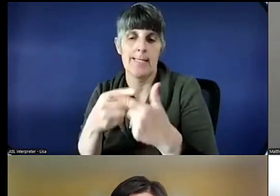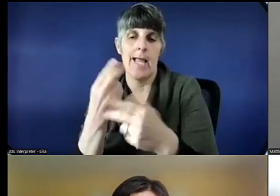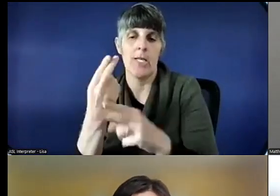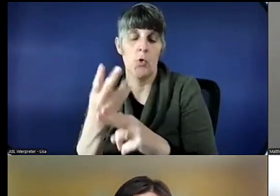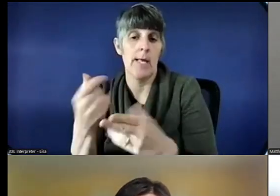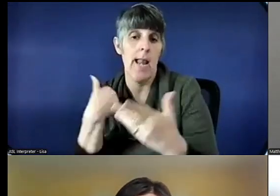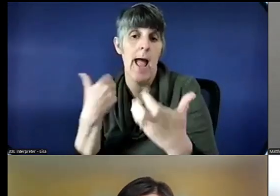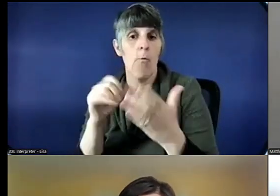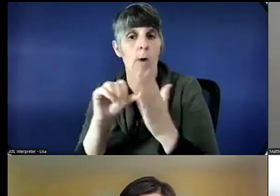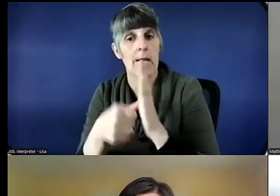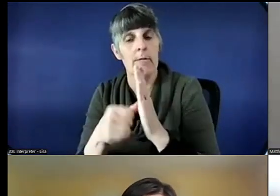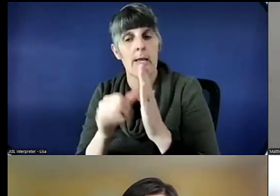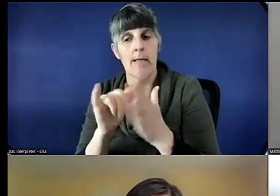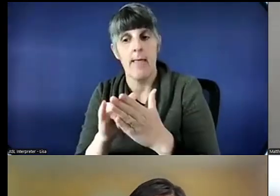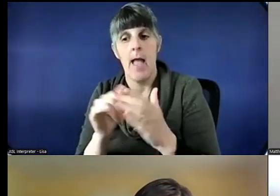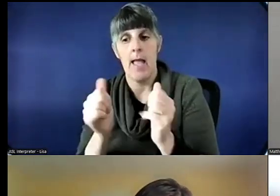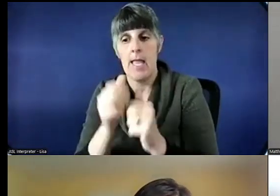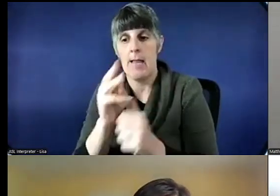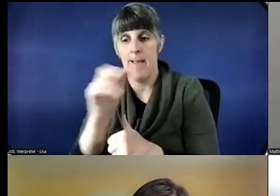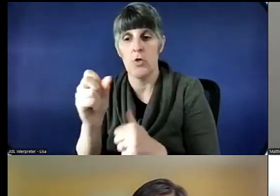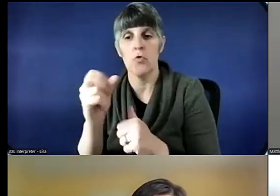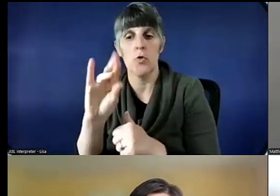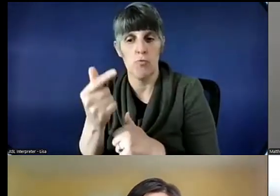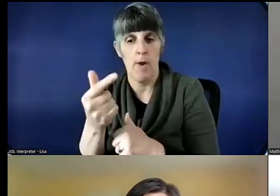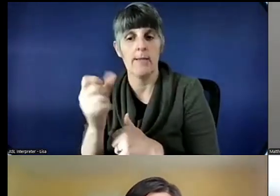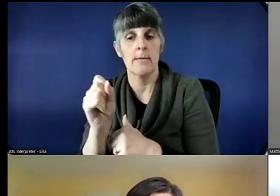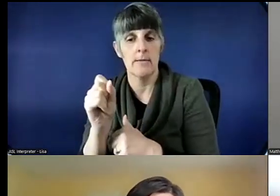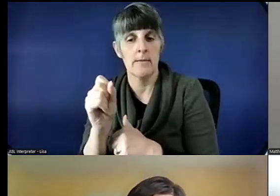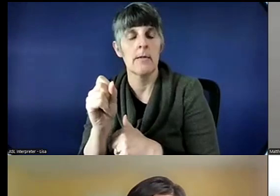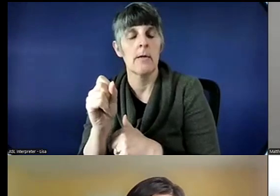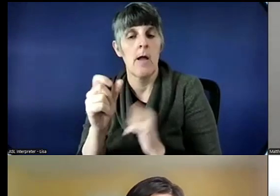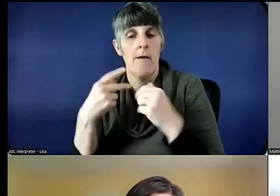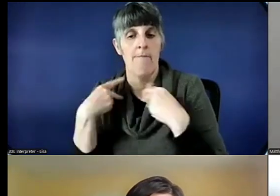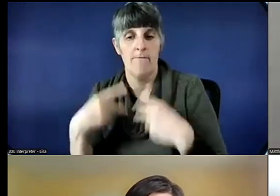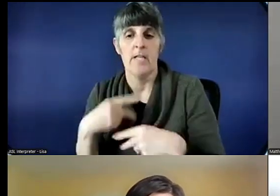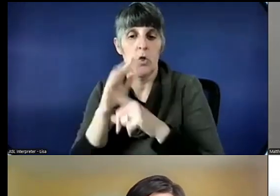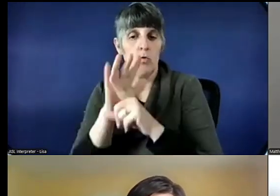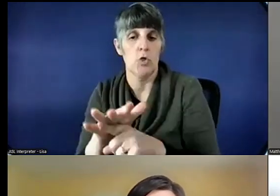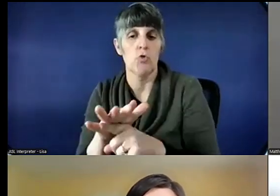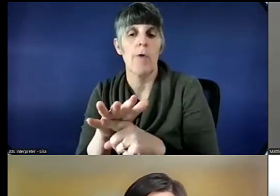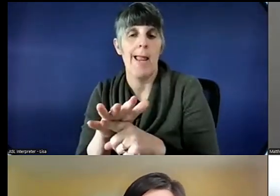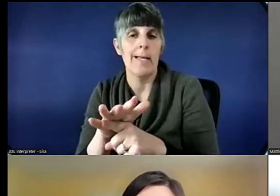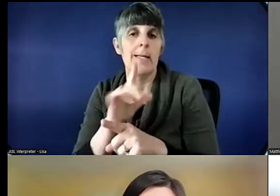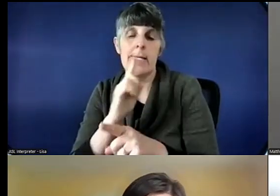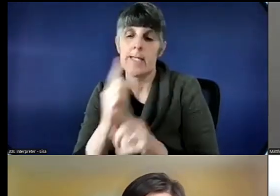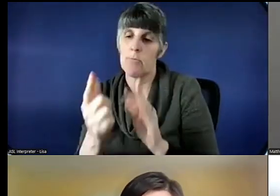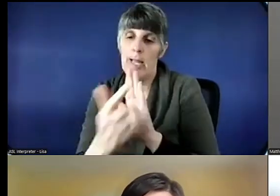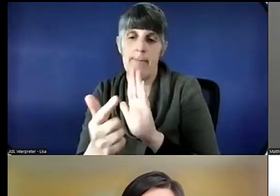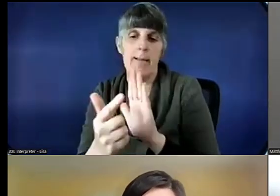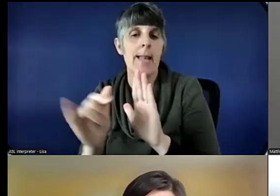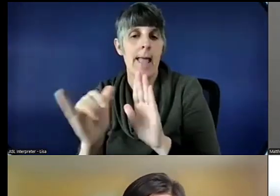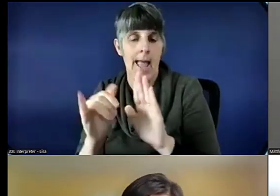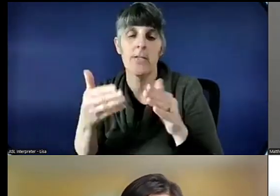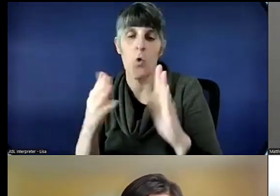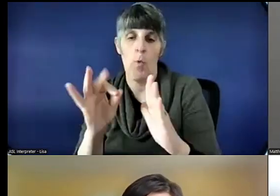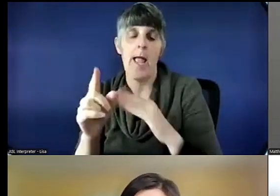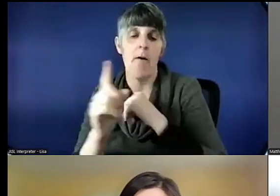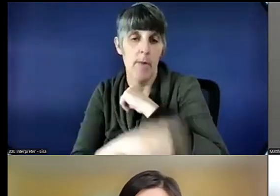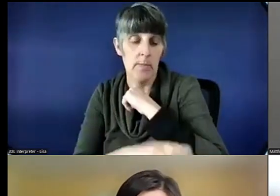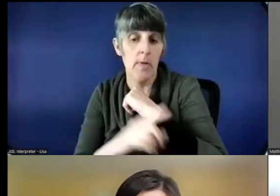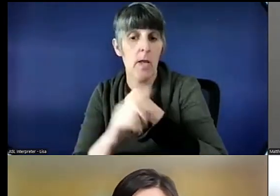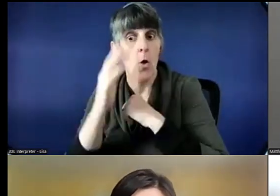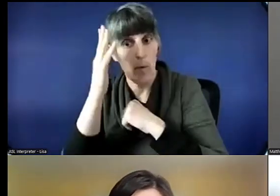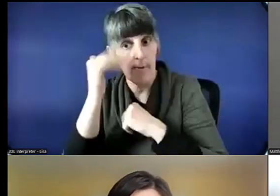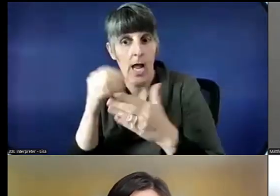And I wanted to emphasize that under Massachusetts regulations, physical restraint is prohibited as a means of punishment or